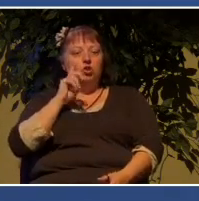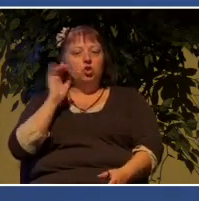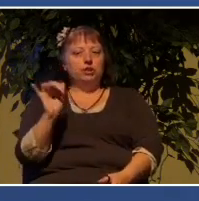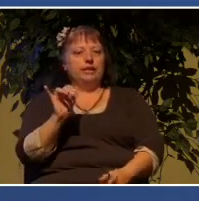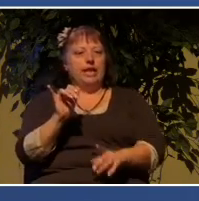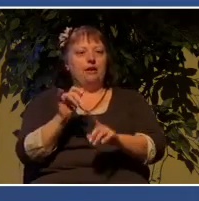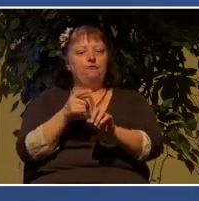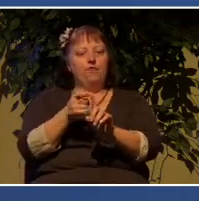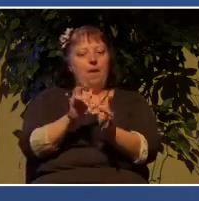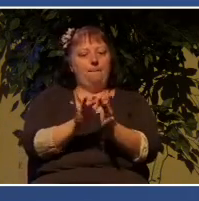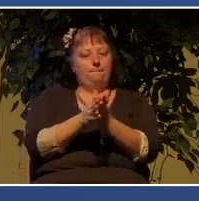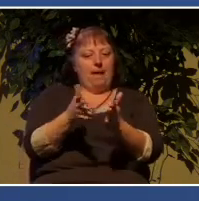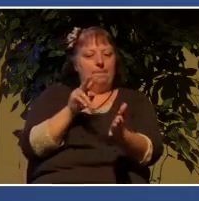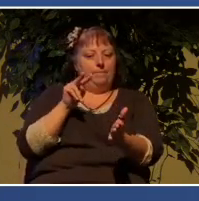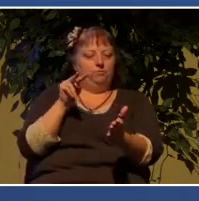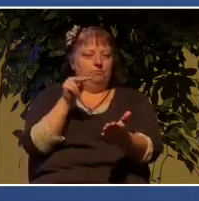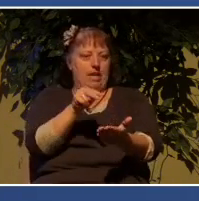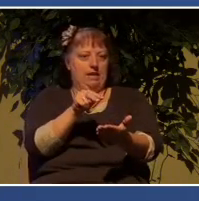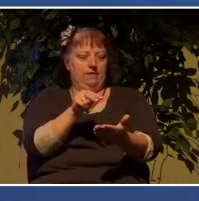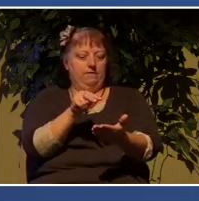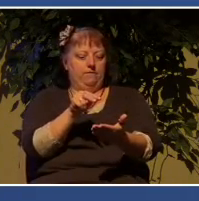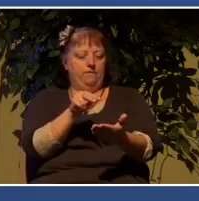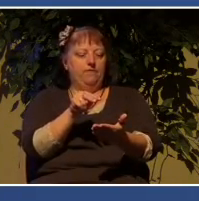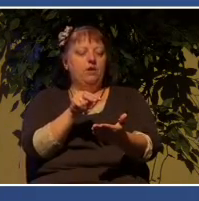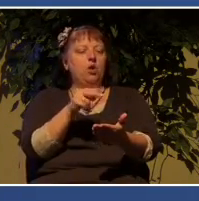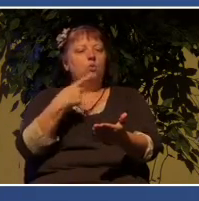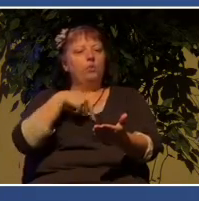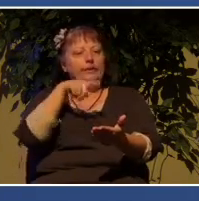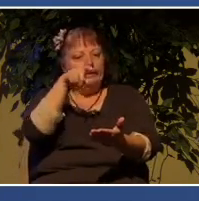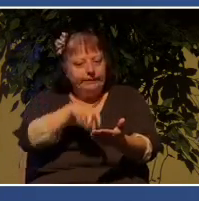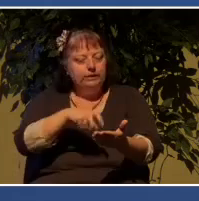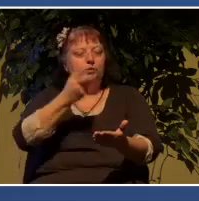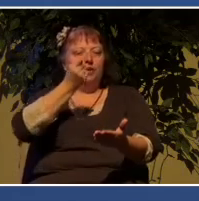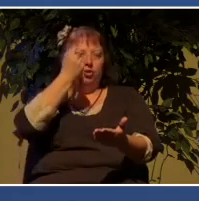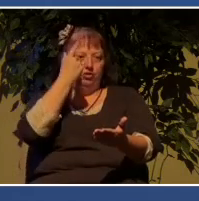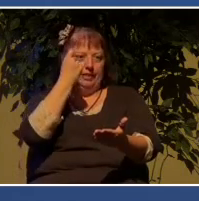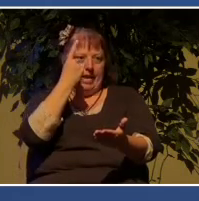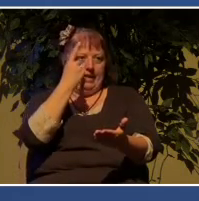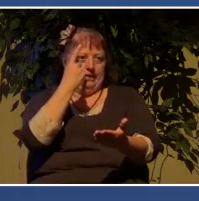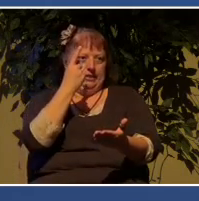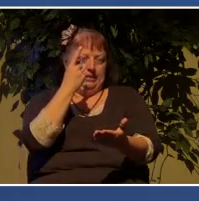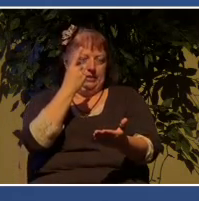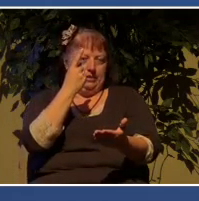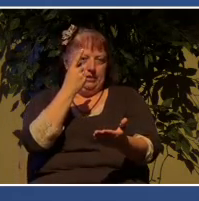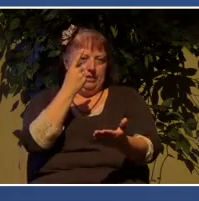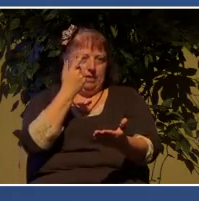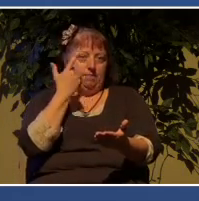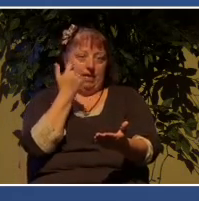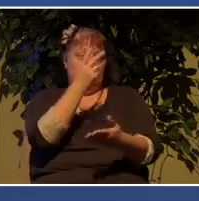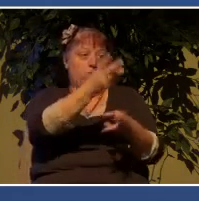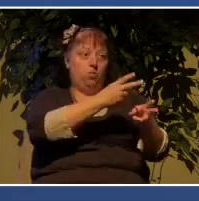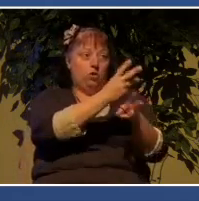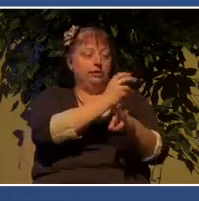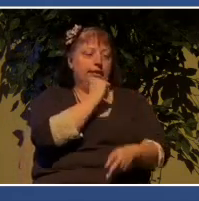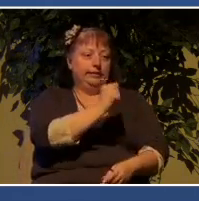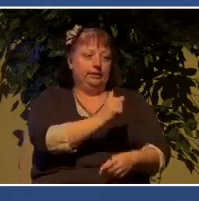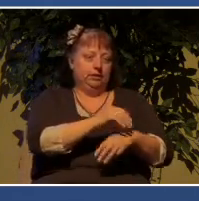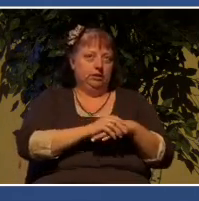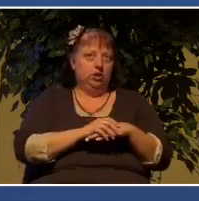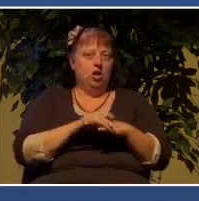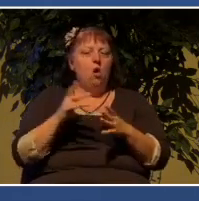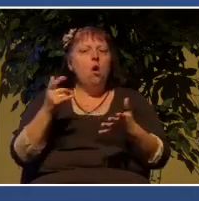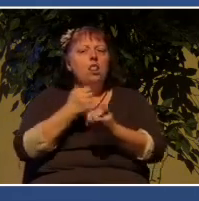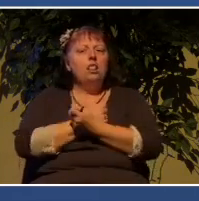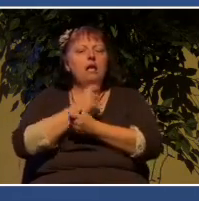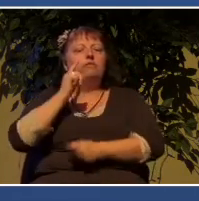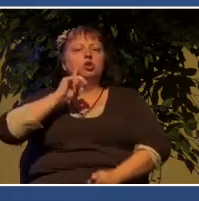that not too long ago. Let me just quickly review what love from God's perspective looks like as the Apostle